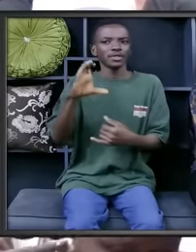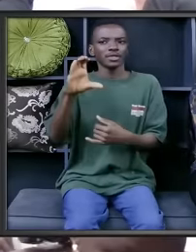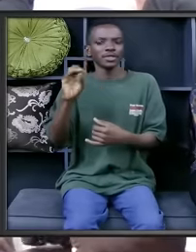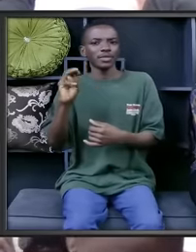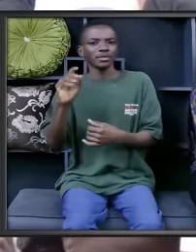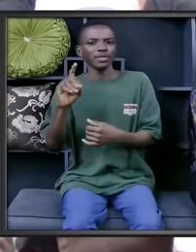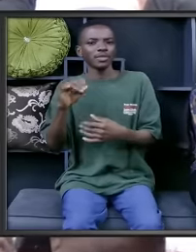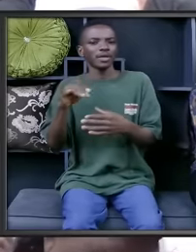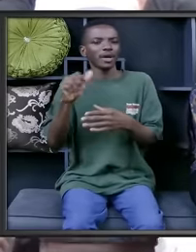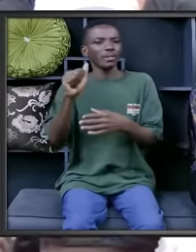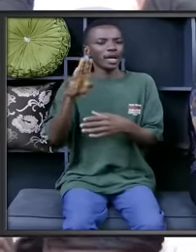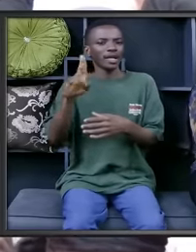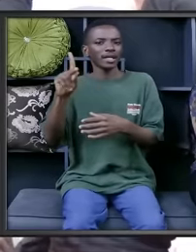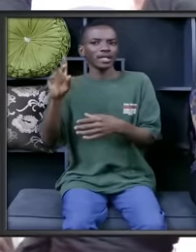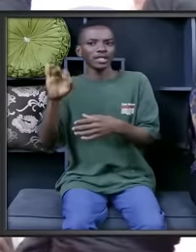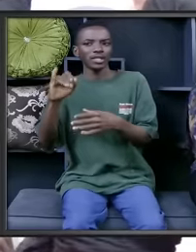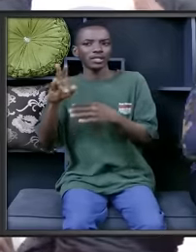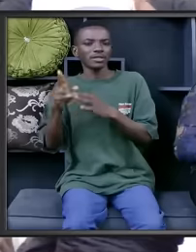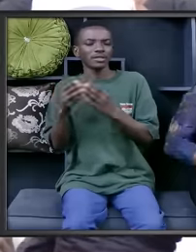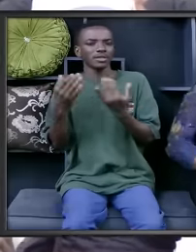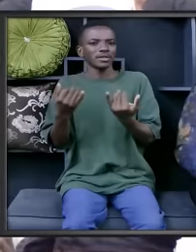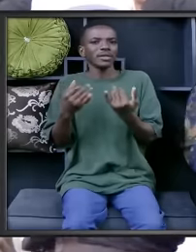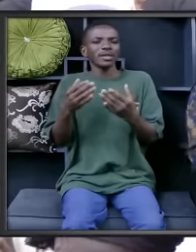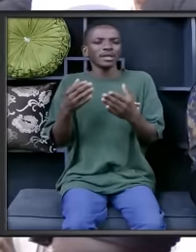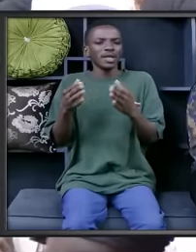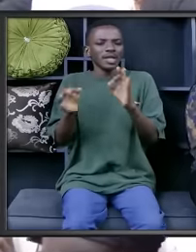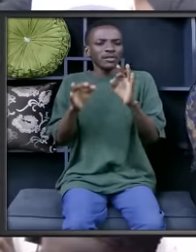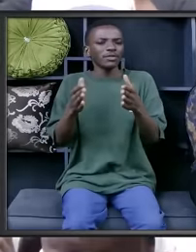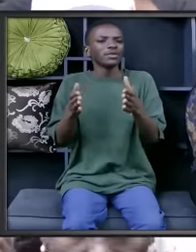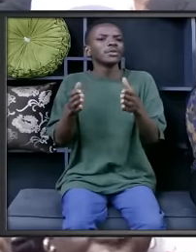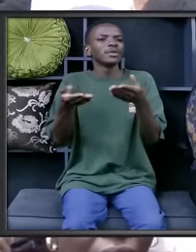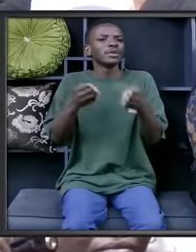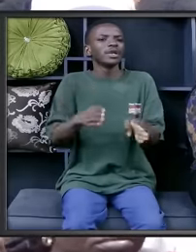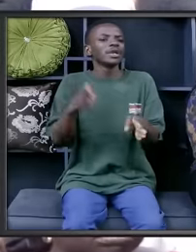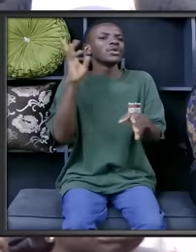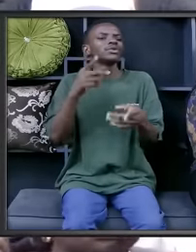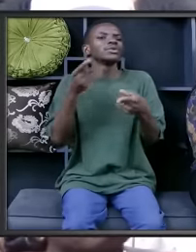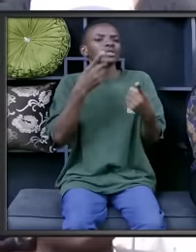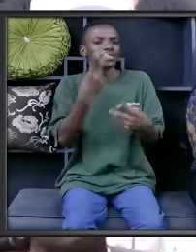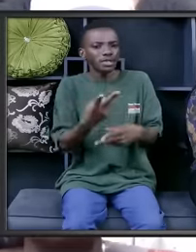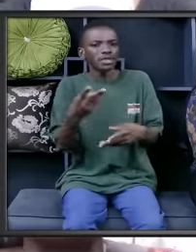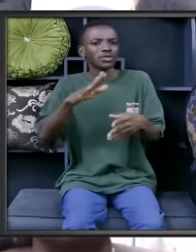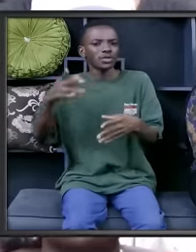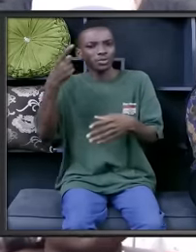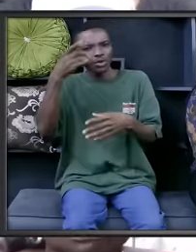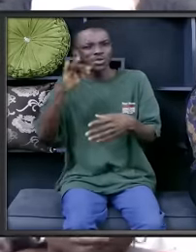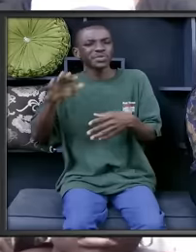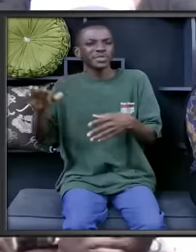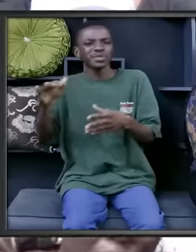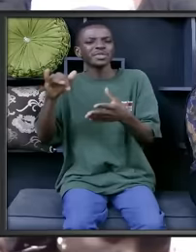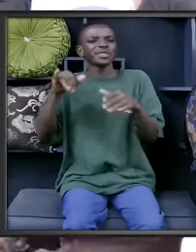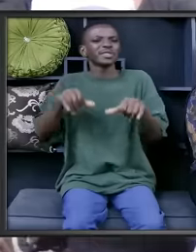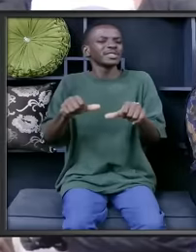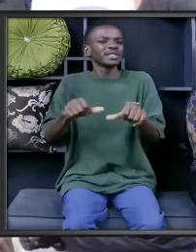Feta One. Now back clicking now. Now this man, now he asked me if you die, you go still see those children. Where you say now because of the children, now you stay